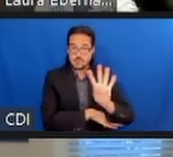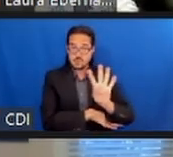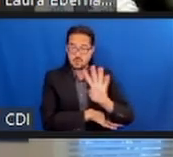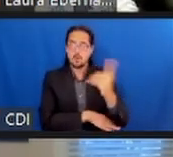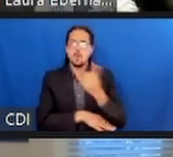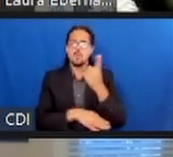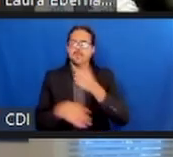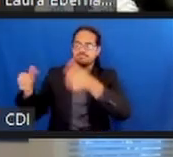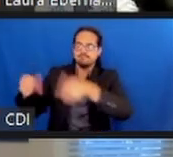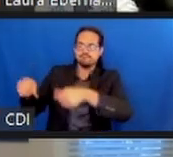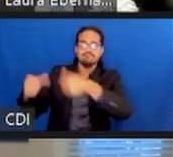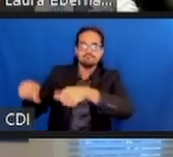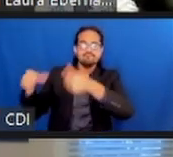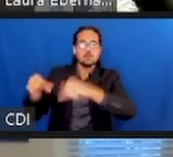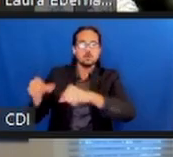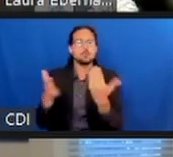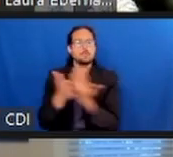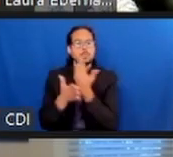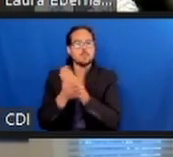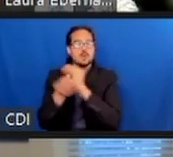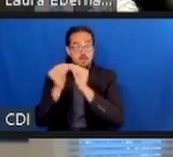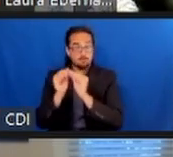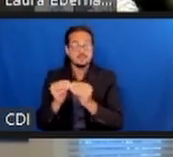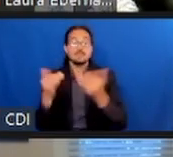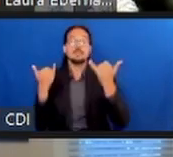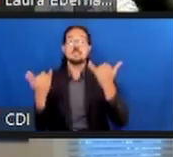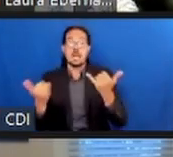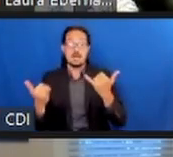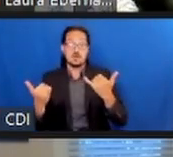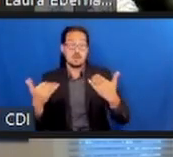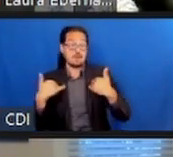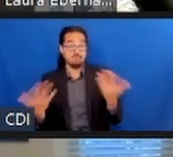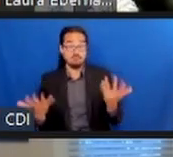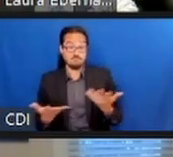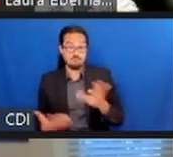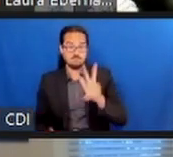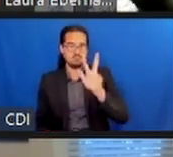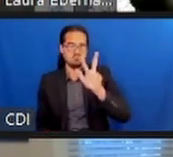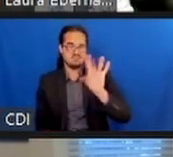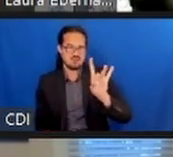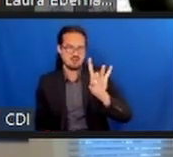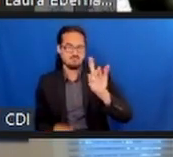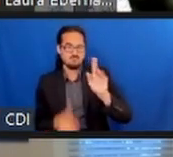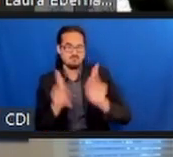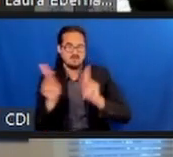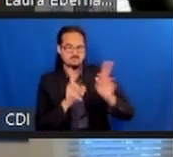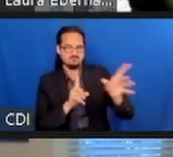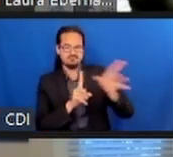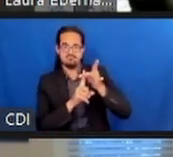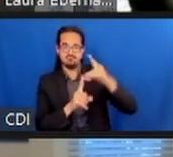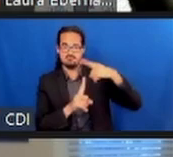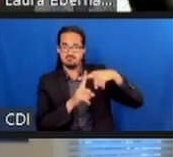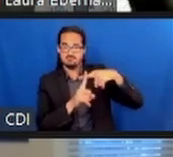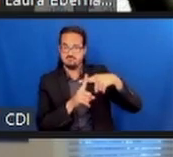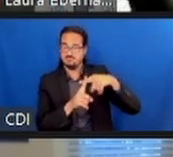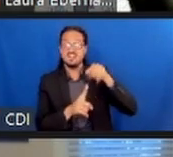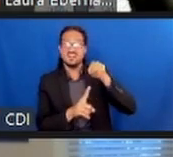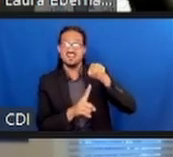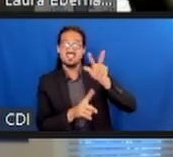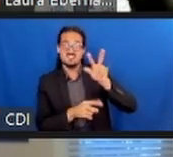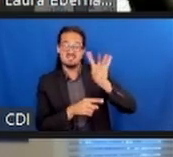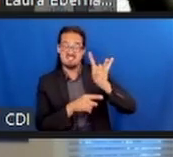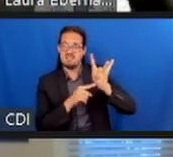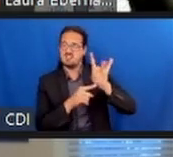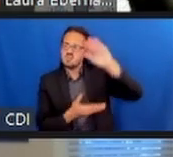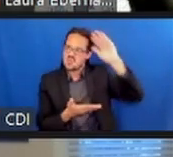38 cases actively in Marin County. That is the lowest number we've seen since, perhaps ever, since we first